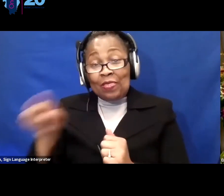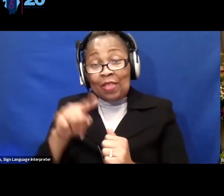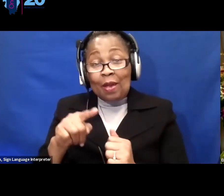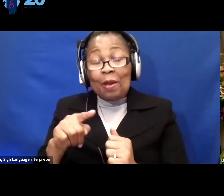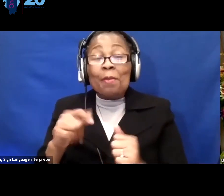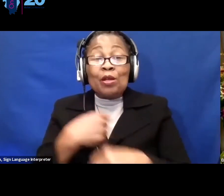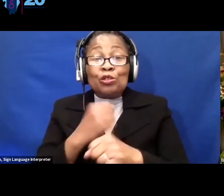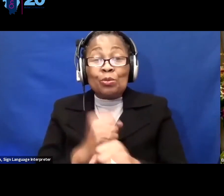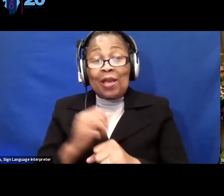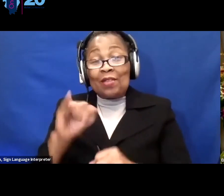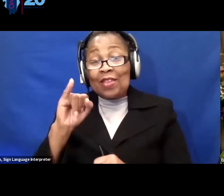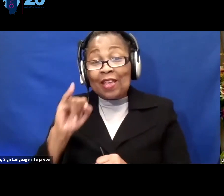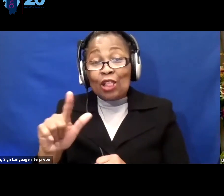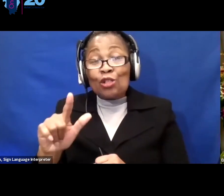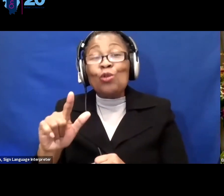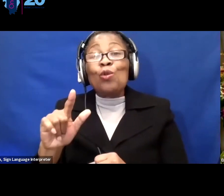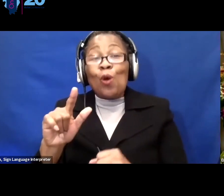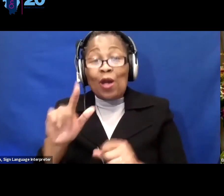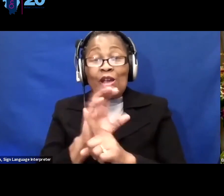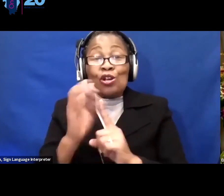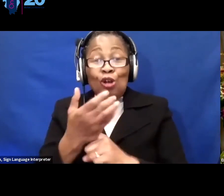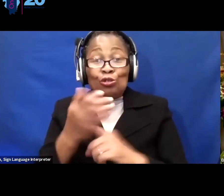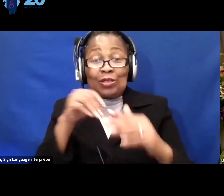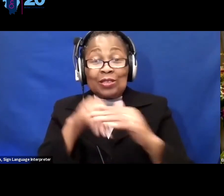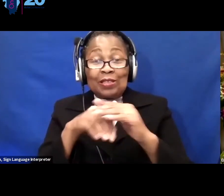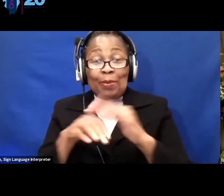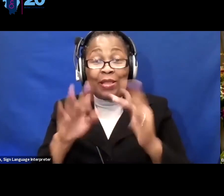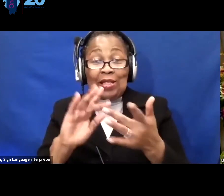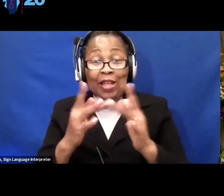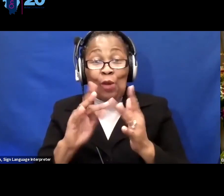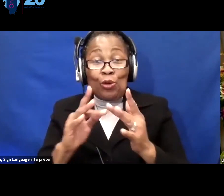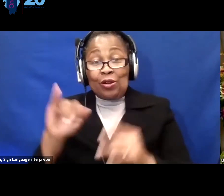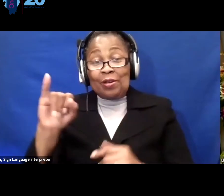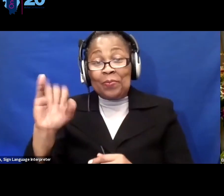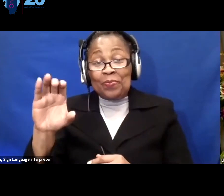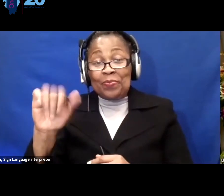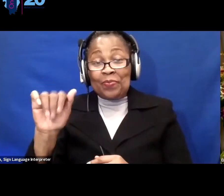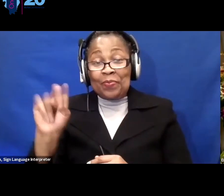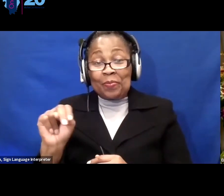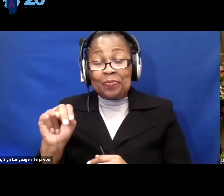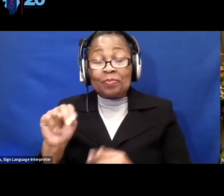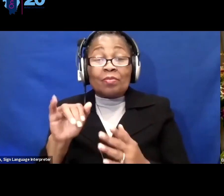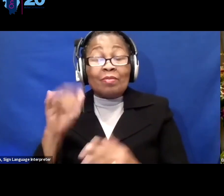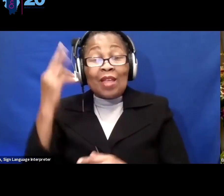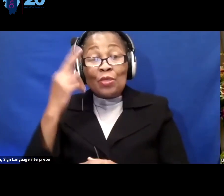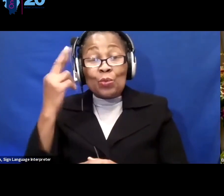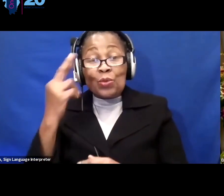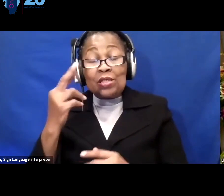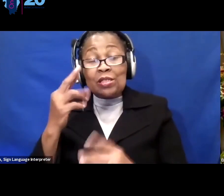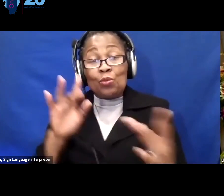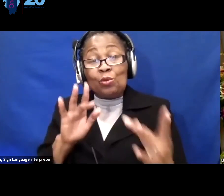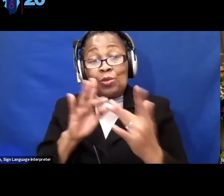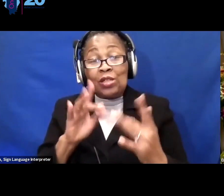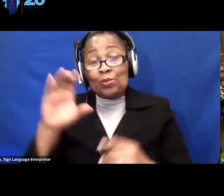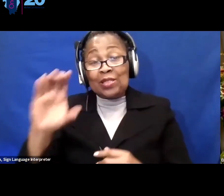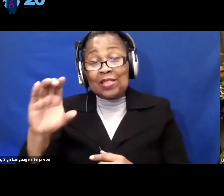Illinois Cultural Accessibility Network. And this network The reason we reached out to CCAC is